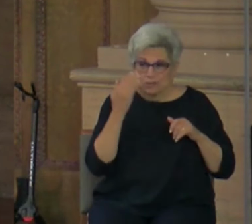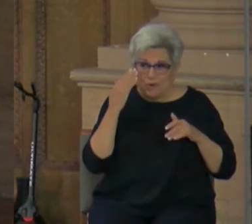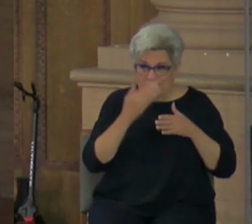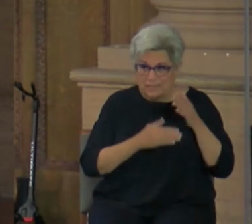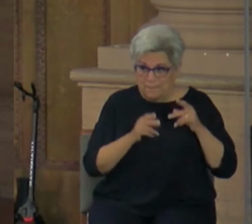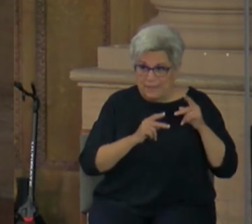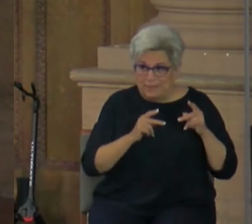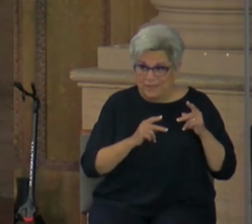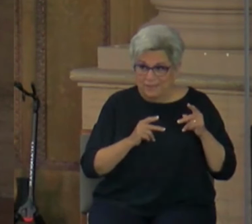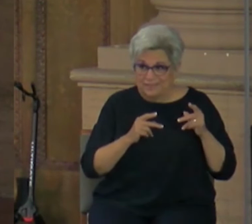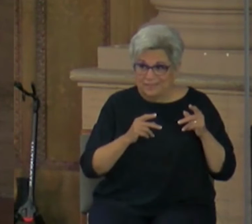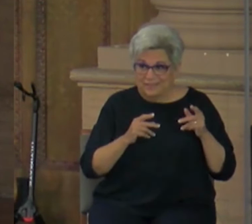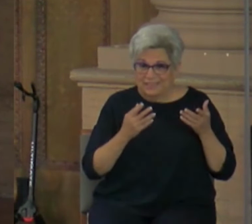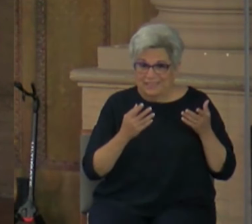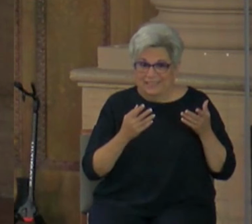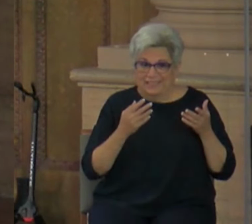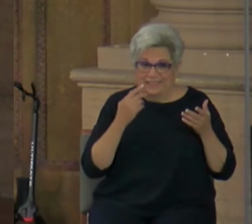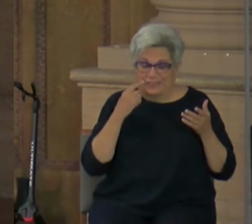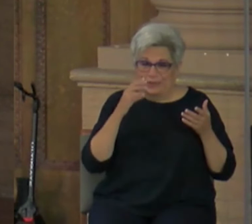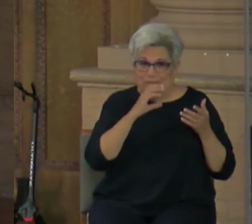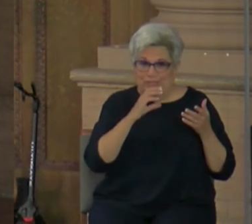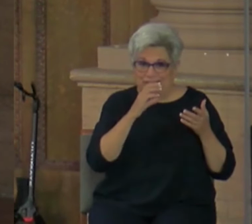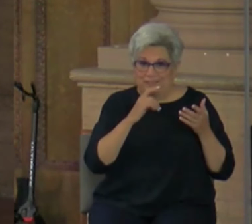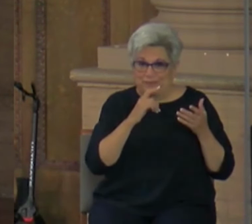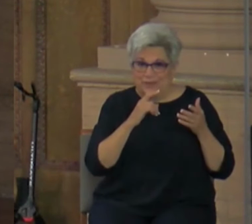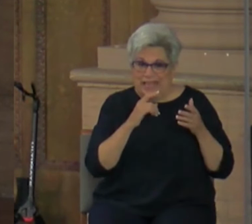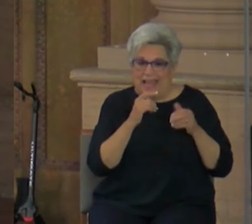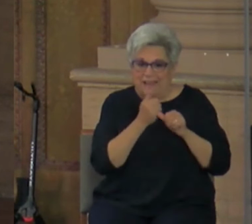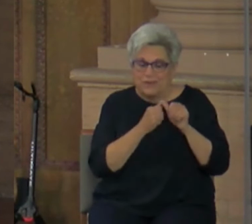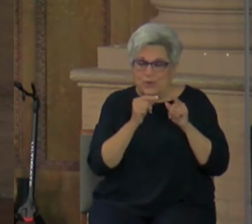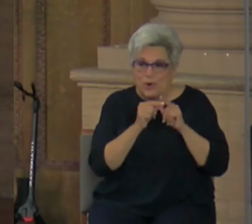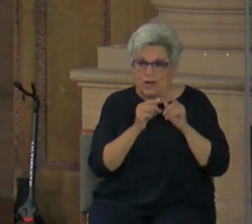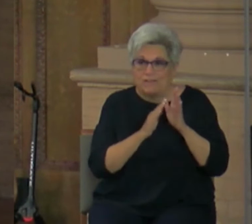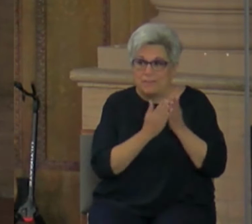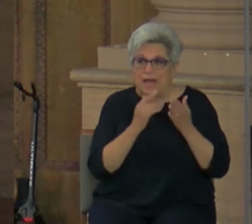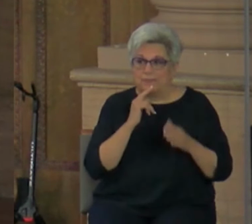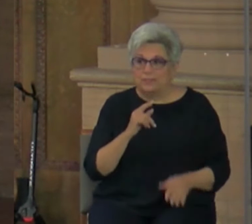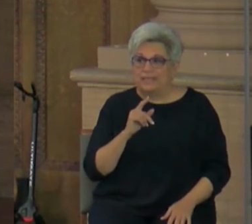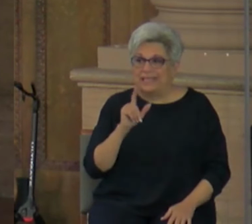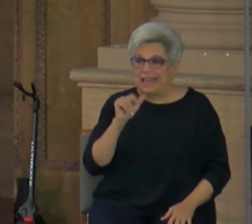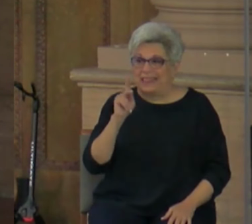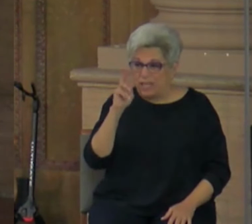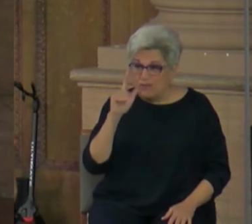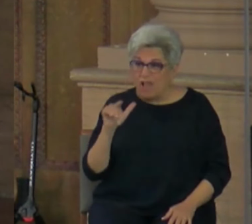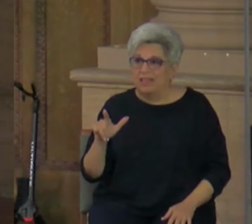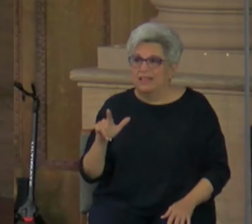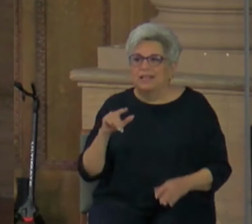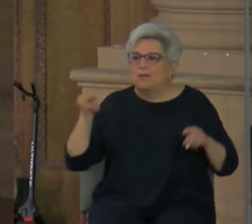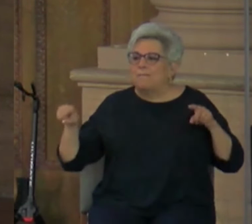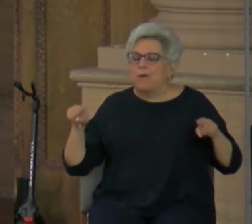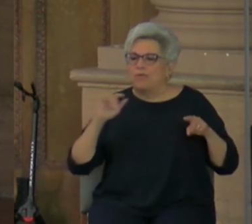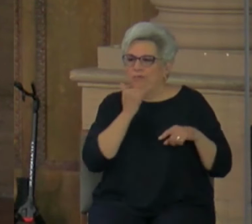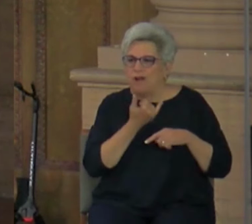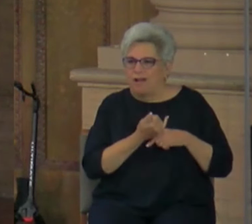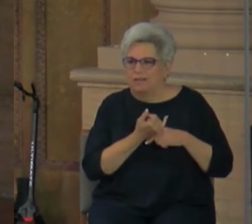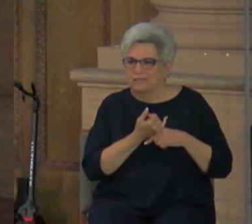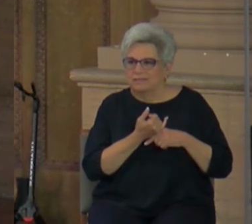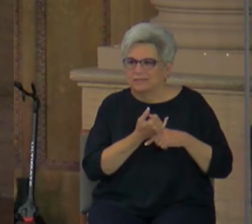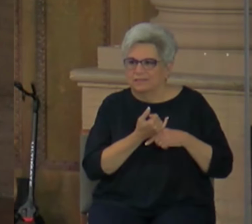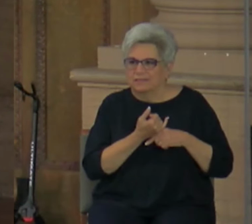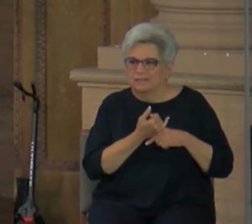there really is a literal storehouse of snow somewhere. But if we do either one of those things, we miss out on what the Bible is